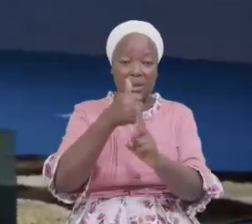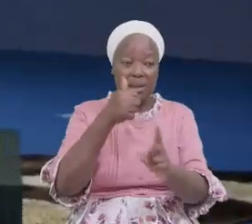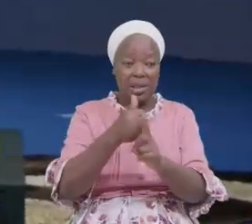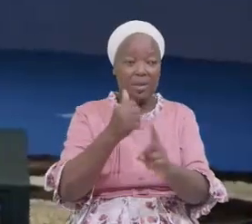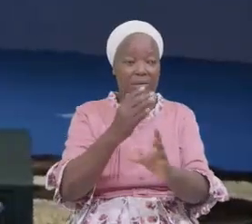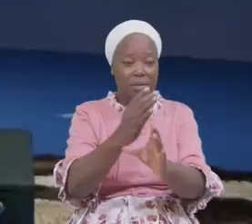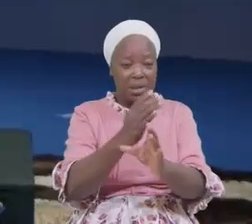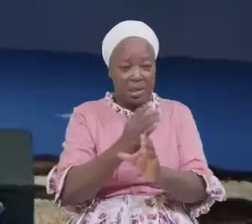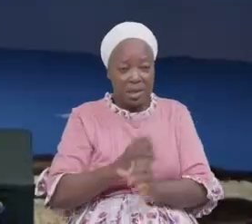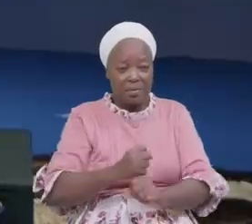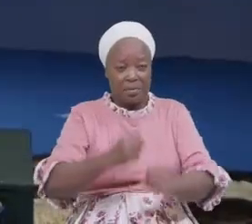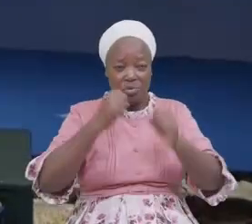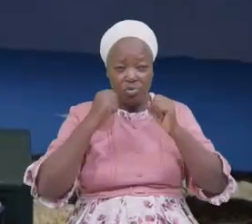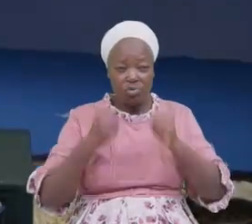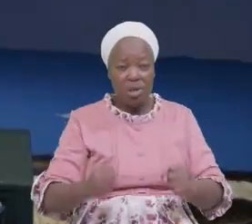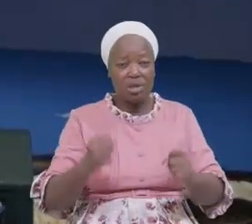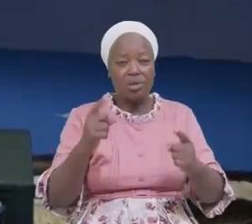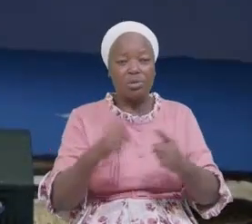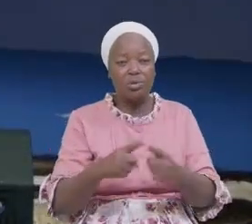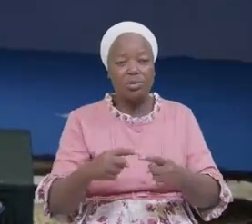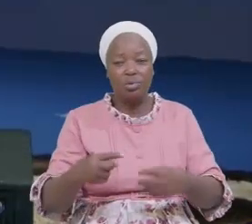conceive.